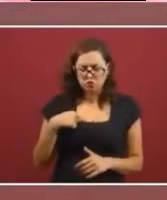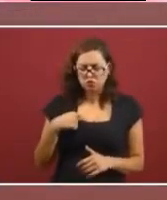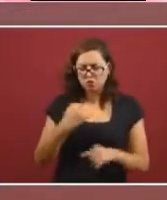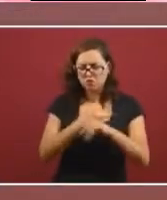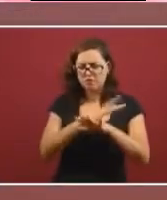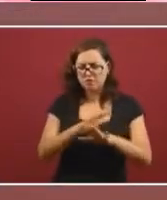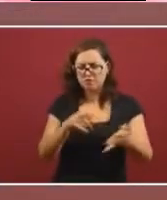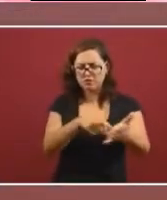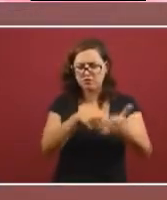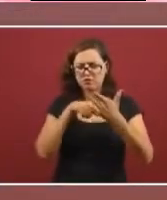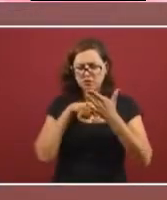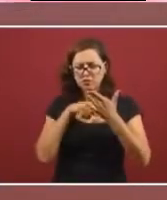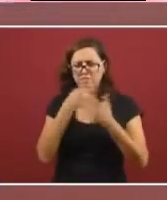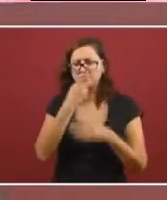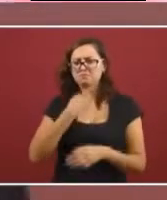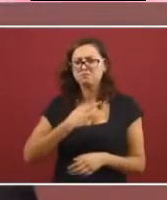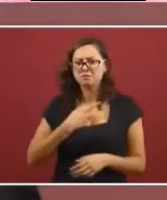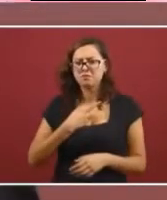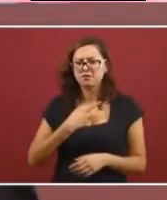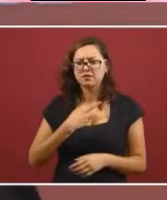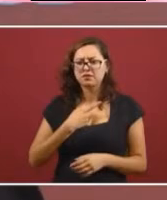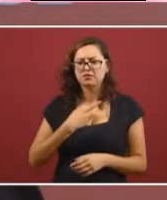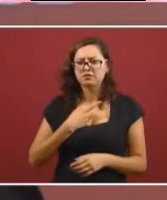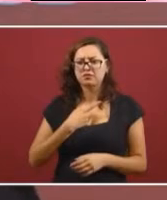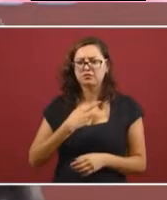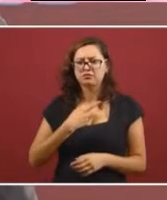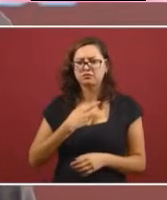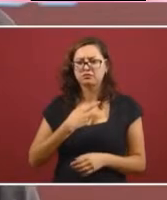I have, according to the information I have,